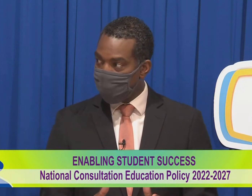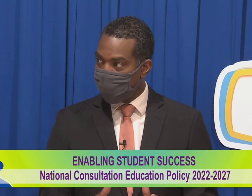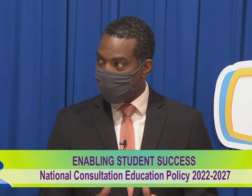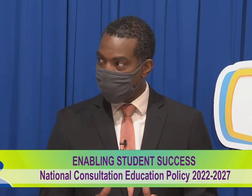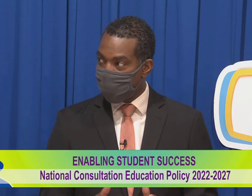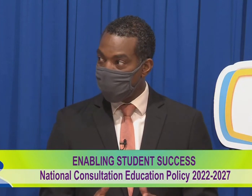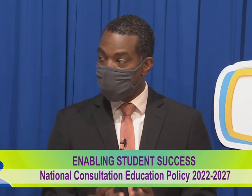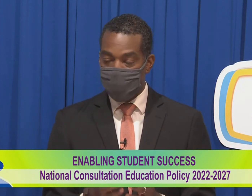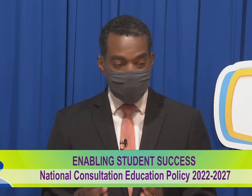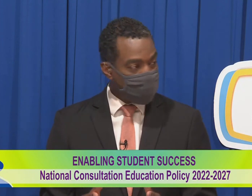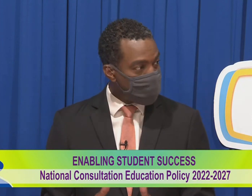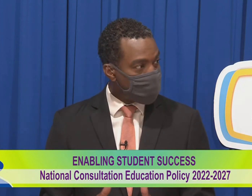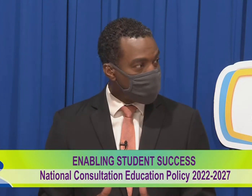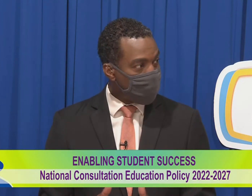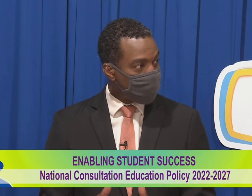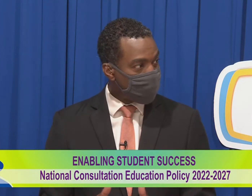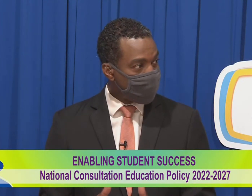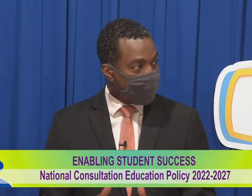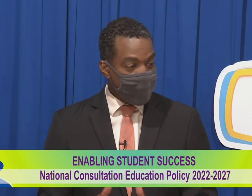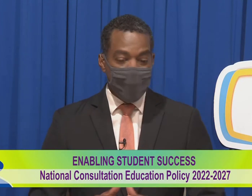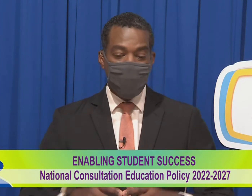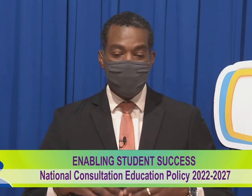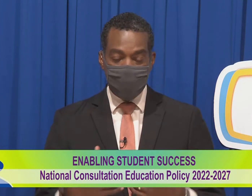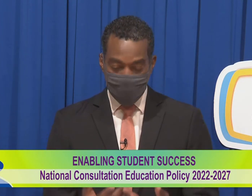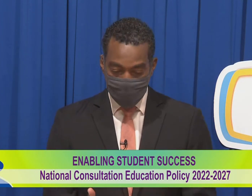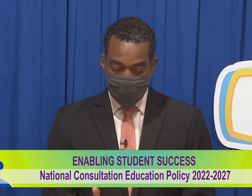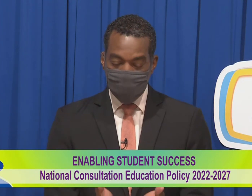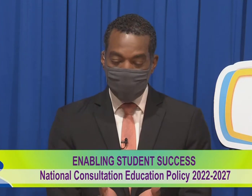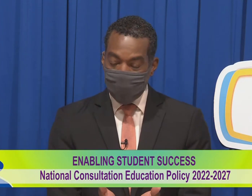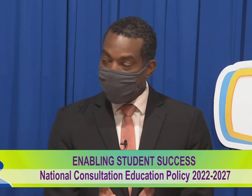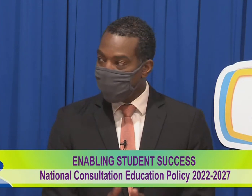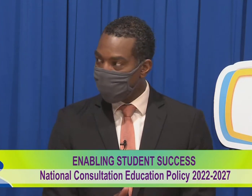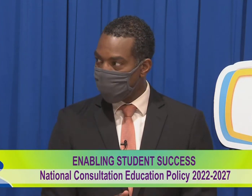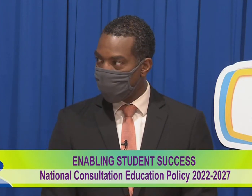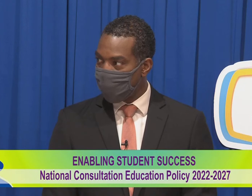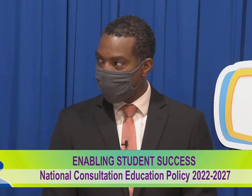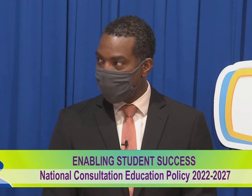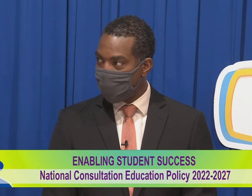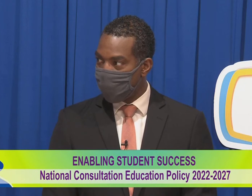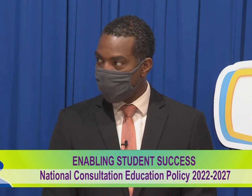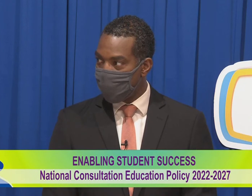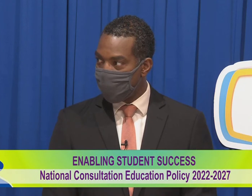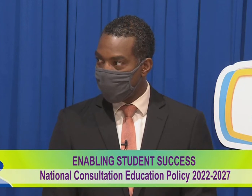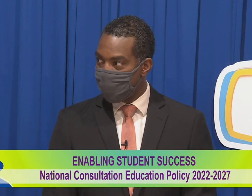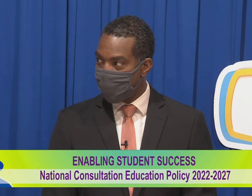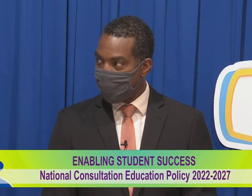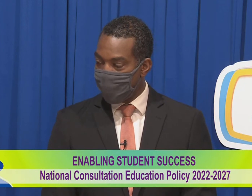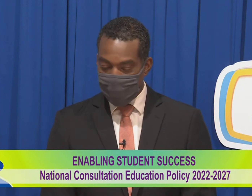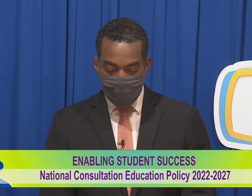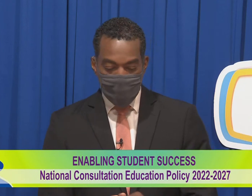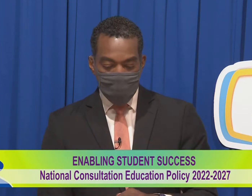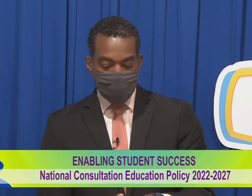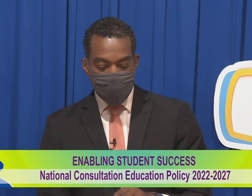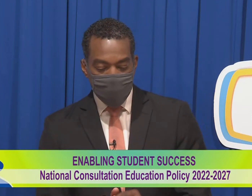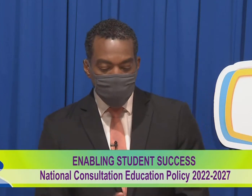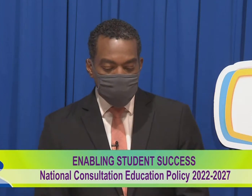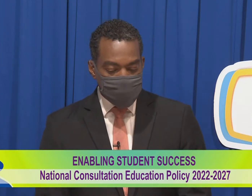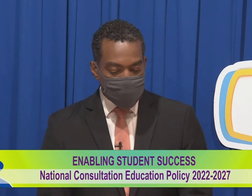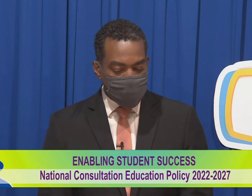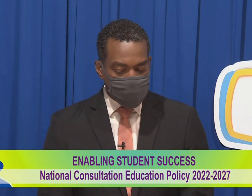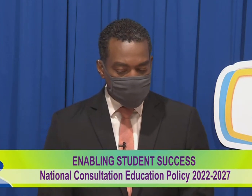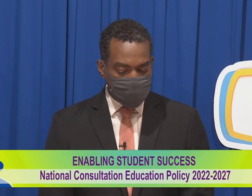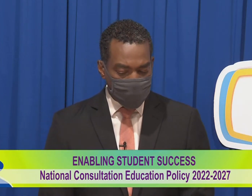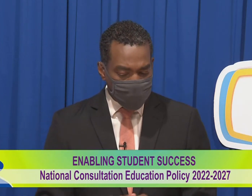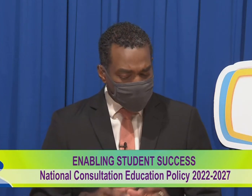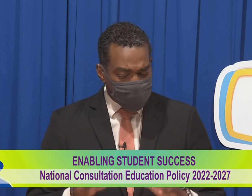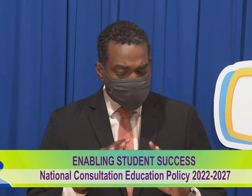you allow yourself to be vulnerable, knowing that you don't know everything, and that leads to strength at the end of the tunnel. Yes. But looking